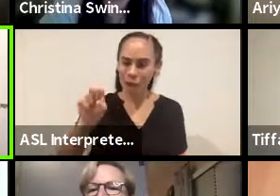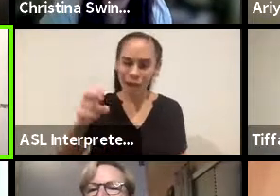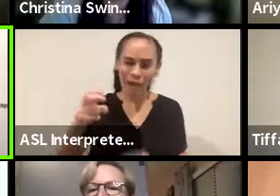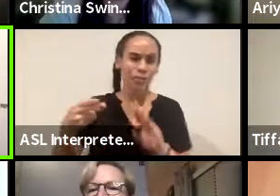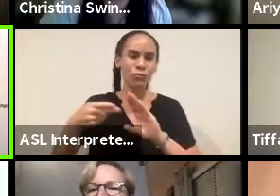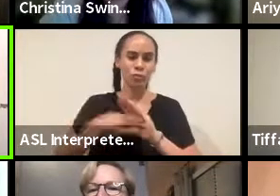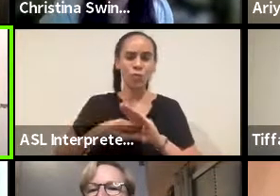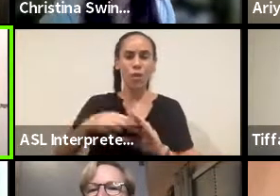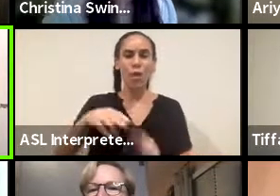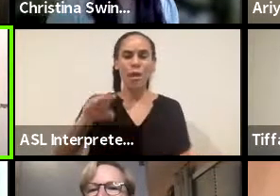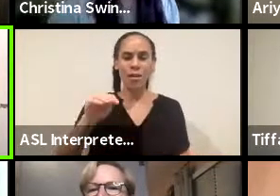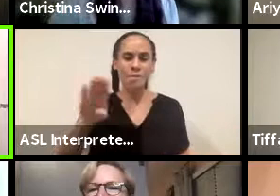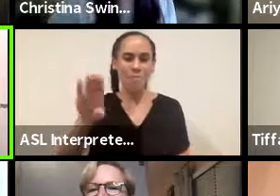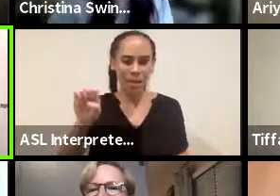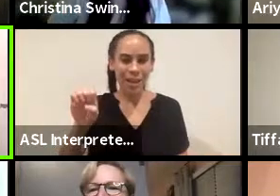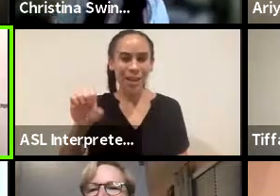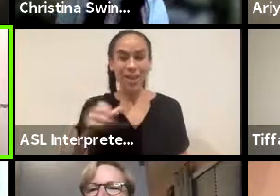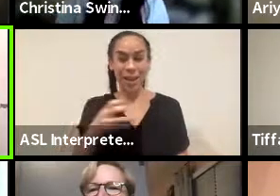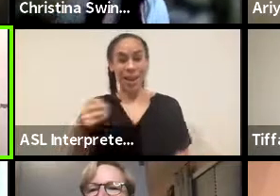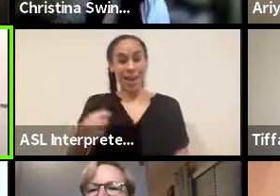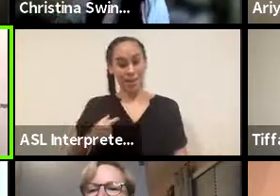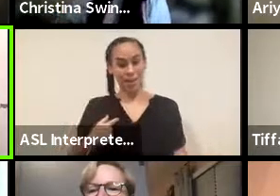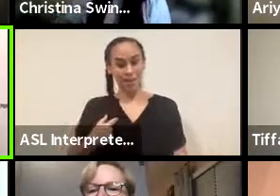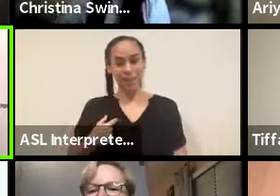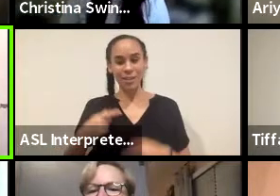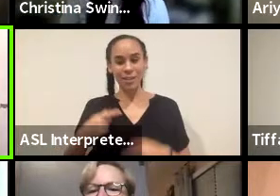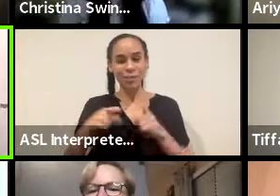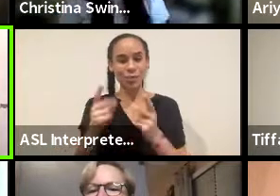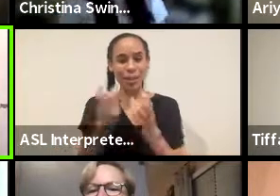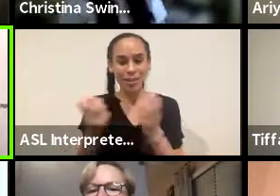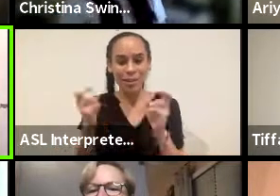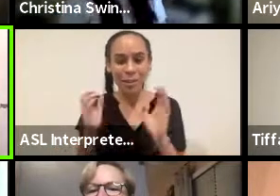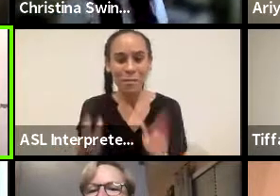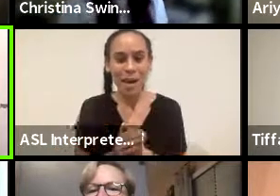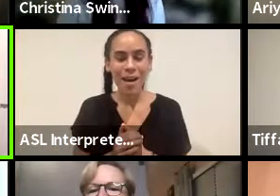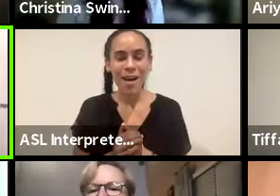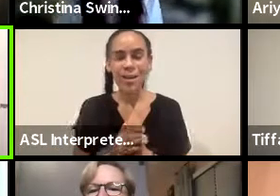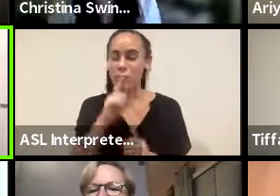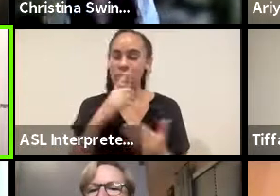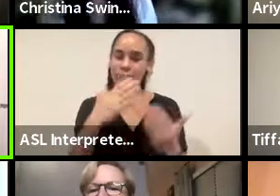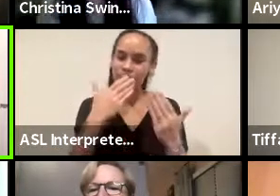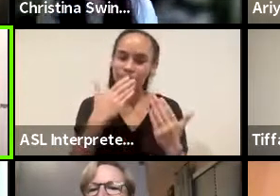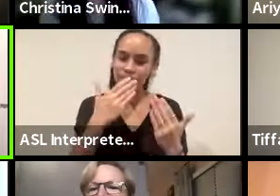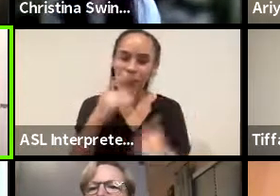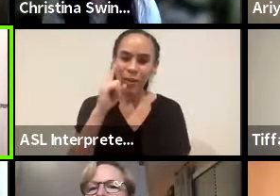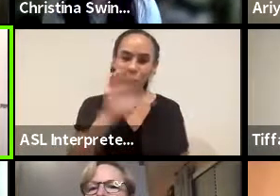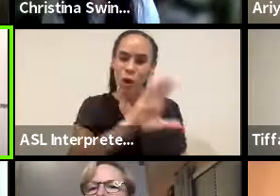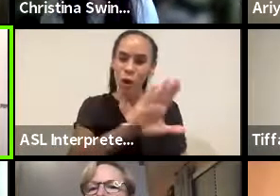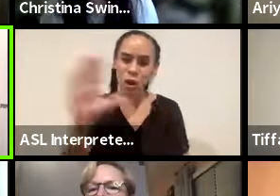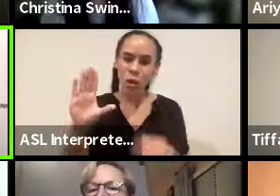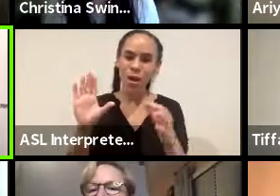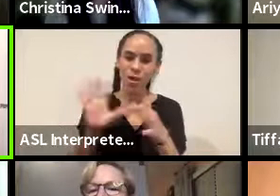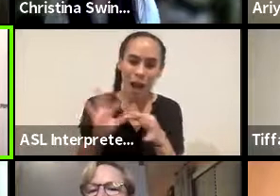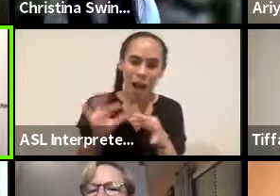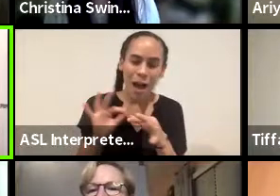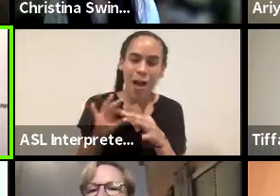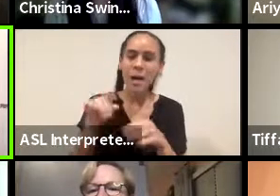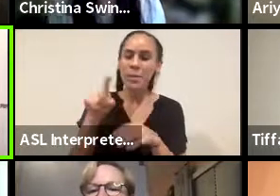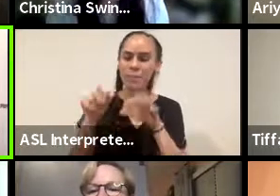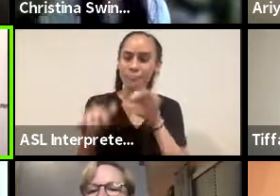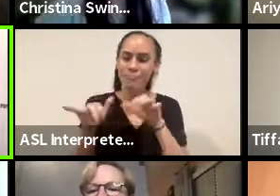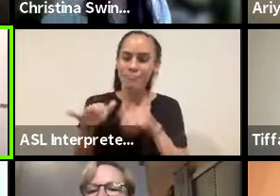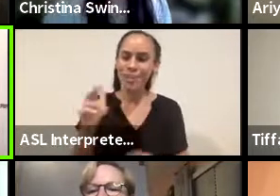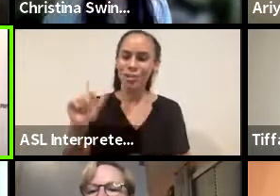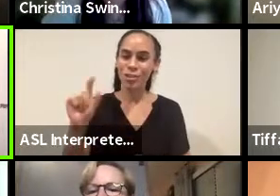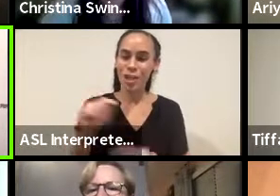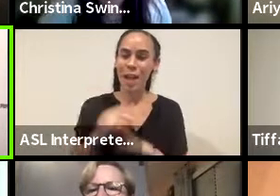and myself for this panel. We're very, very grateful. And thank you all for your beautiful comments in the chat board. In a moment,